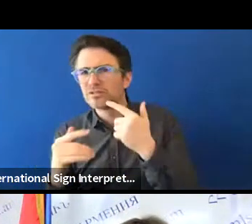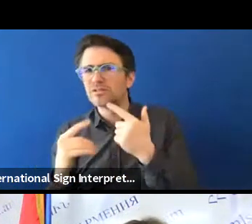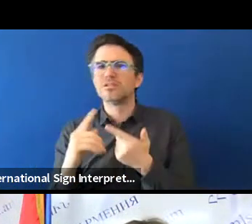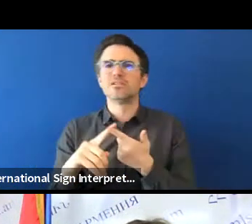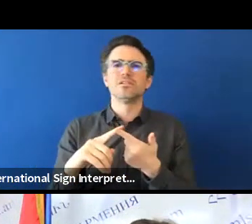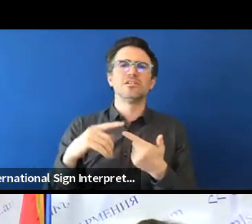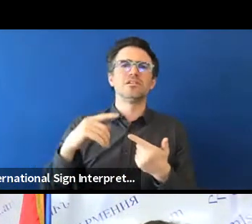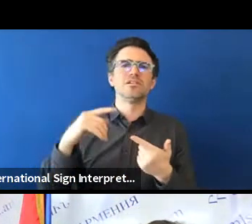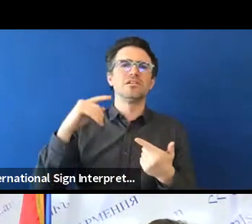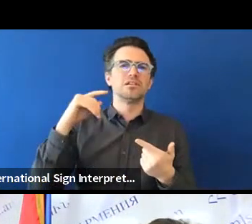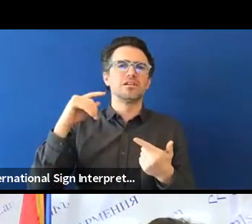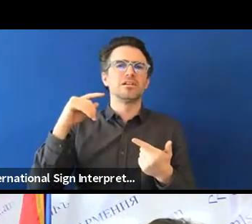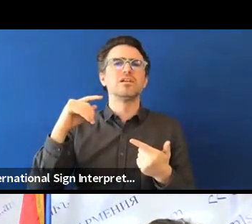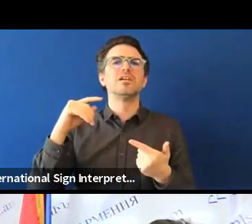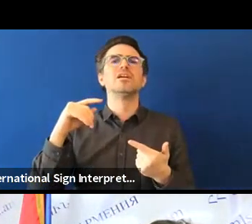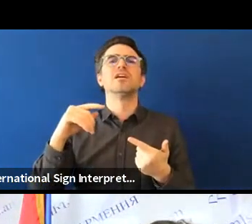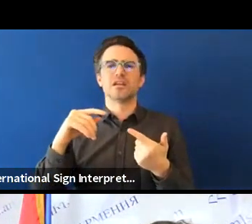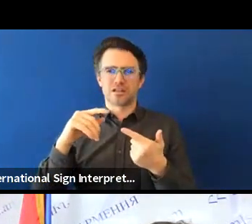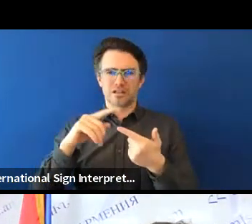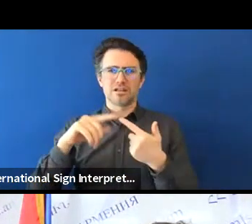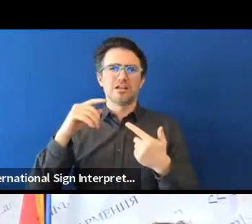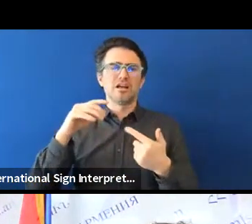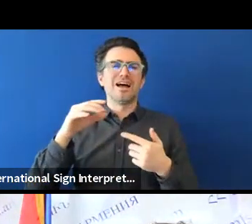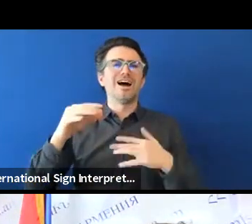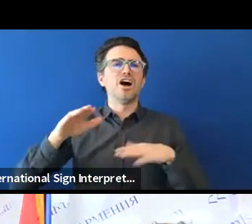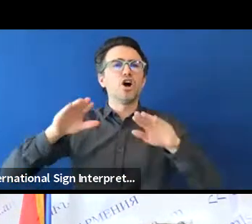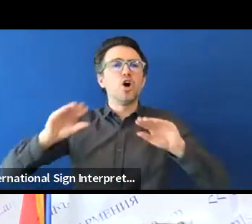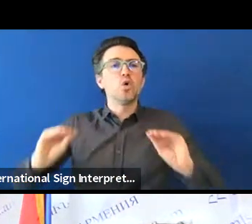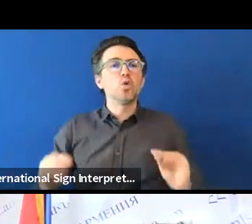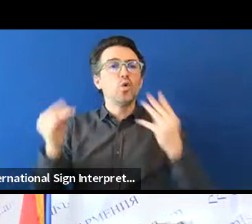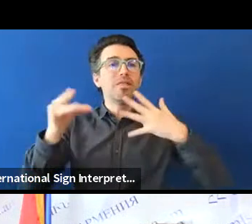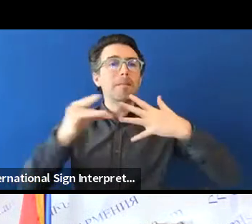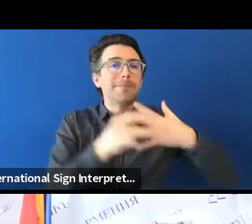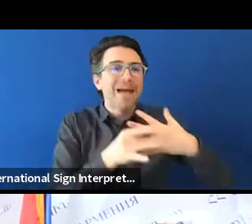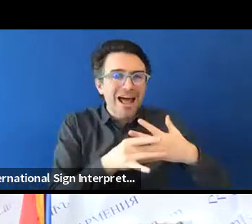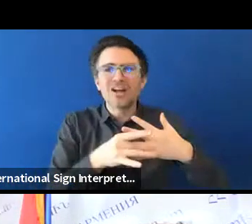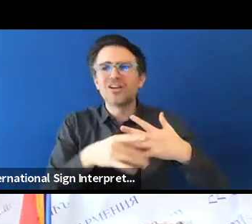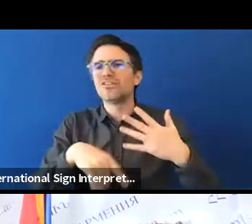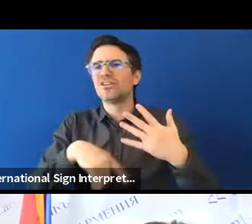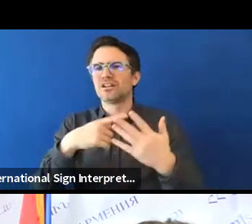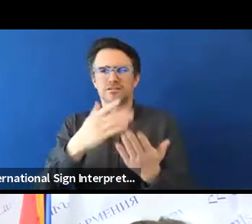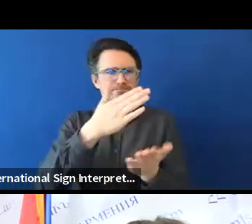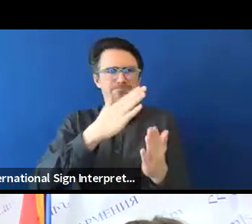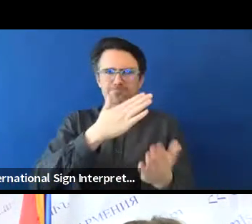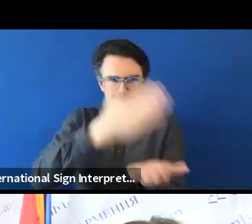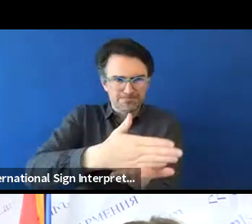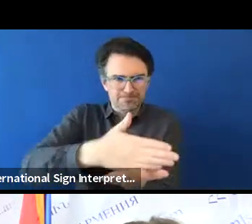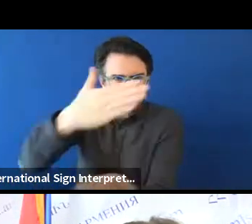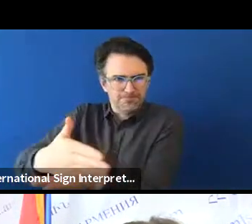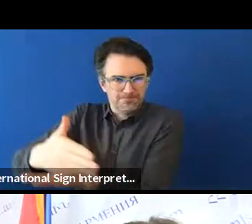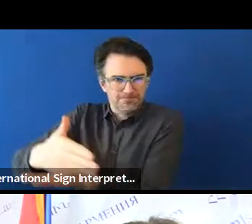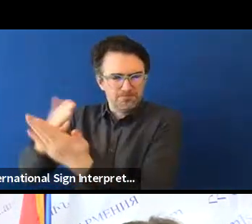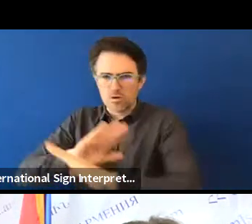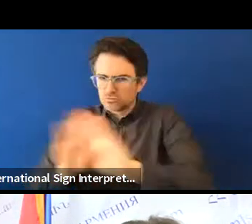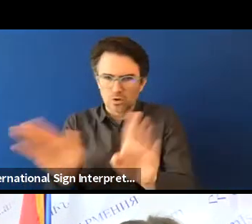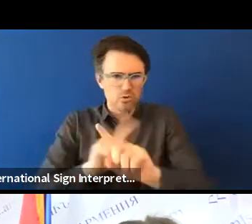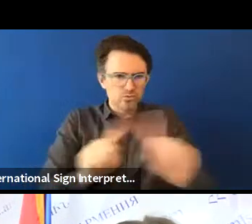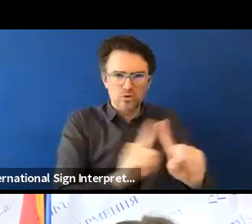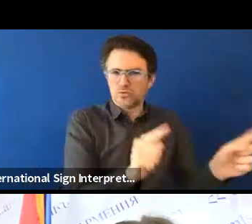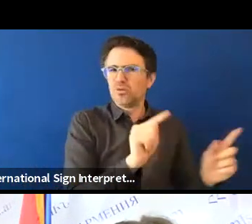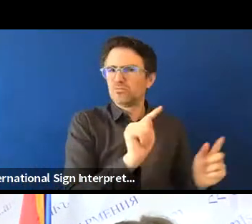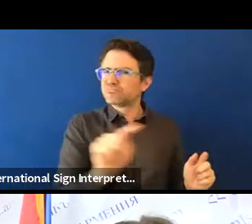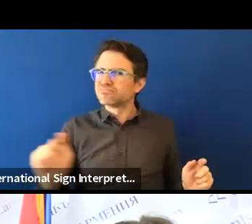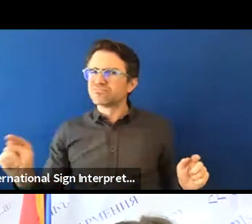Numerous policy documents address the issue of harmful practices and openly condemn them, both